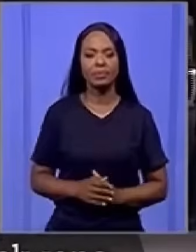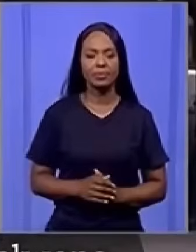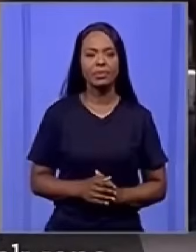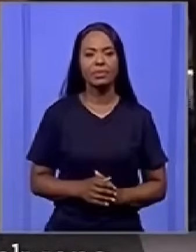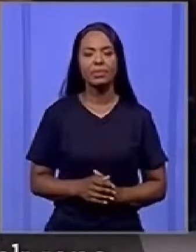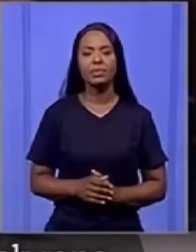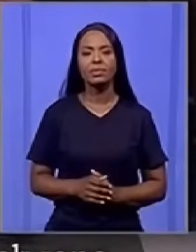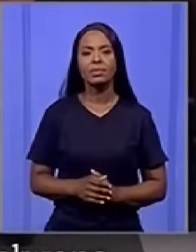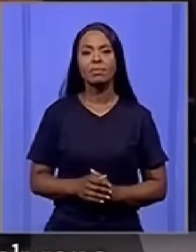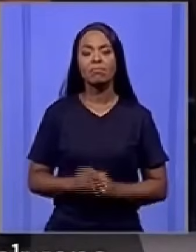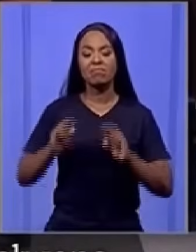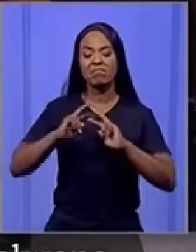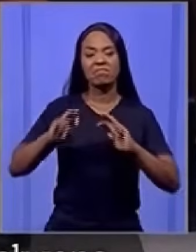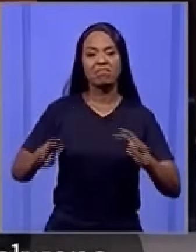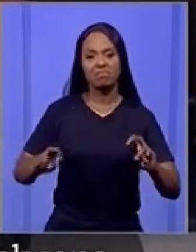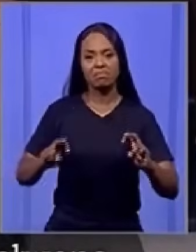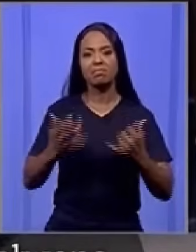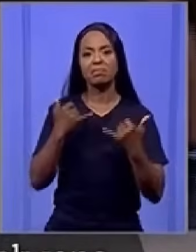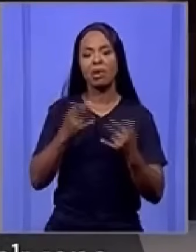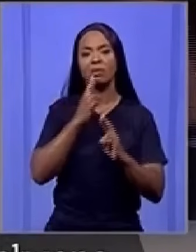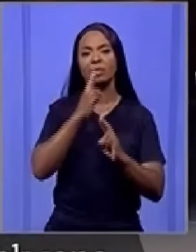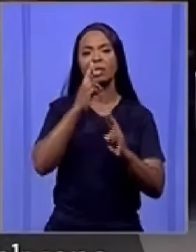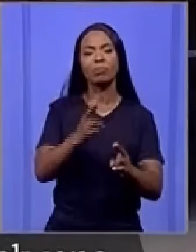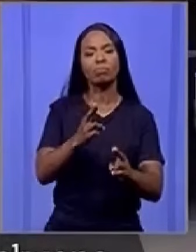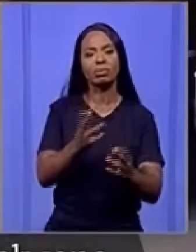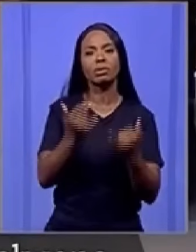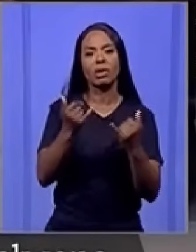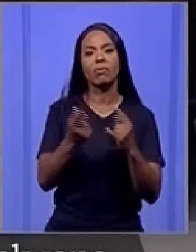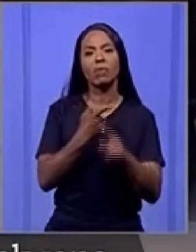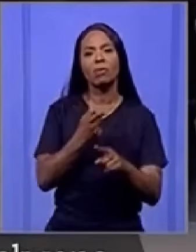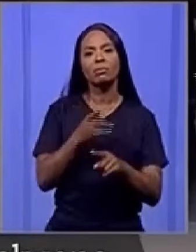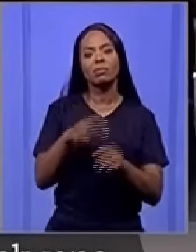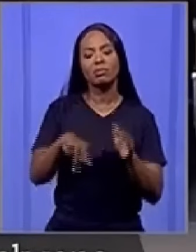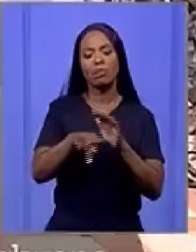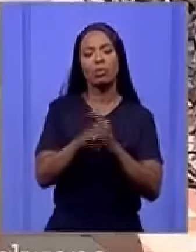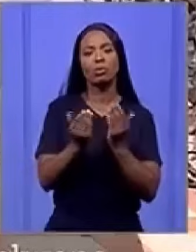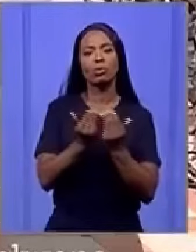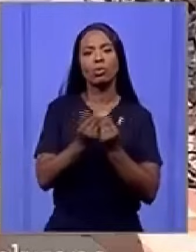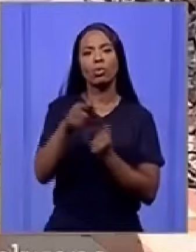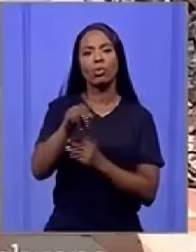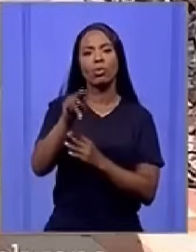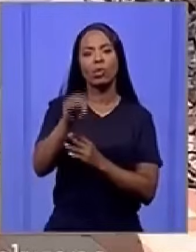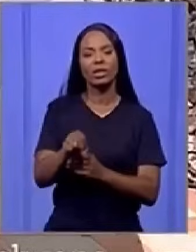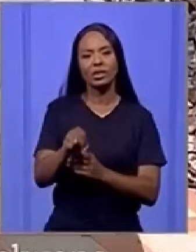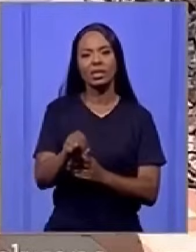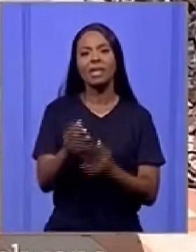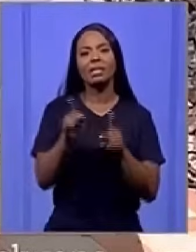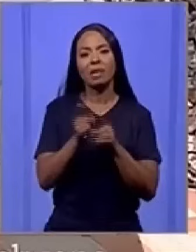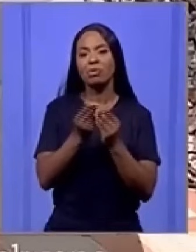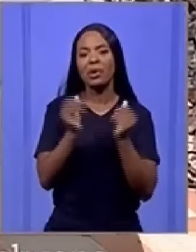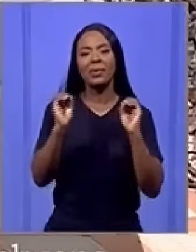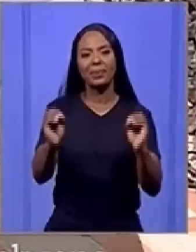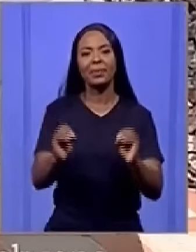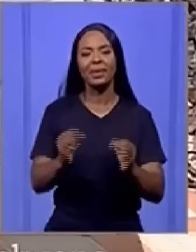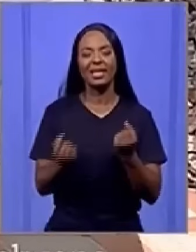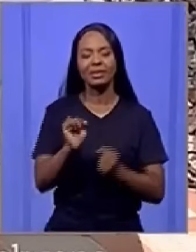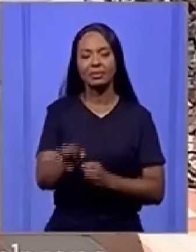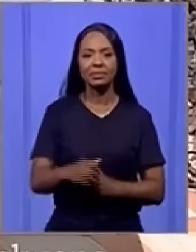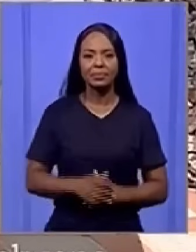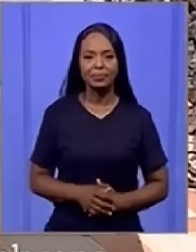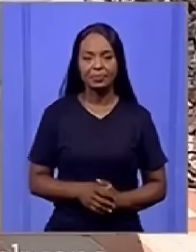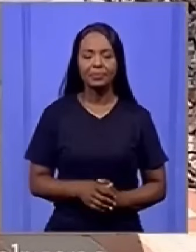ya dipatlisiso ka ga se se bakileng loso lwa morutwana wa sekolo se se potlana sa Queenswood ga ise e rebolwe. Molemo